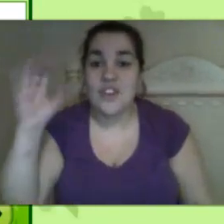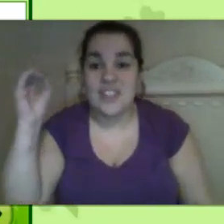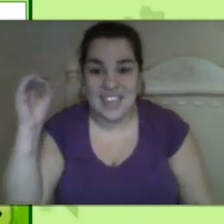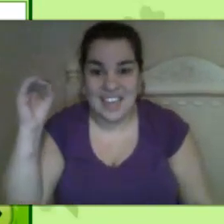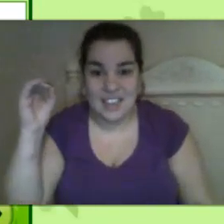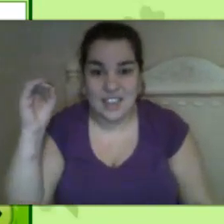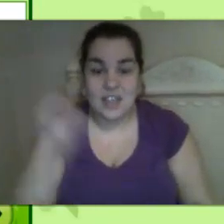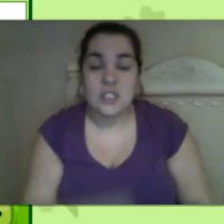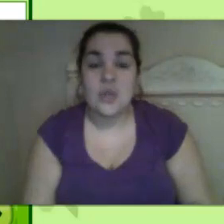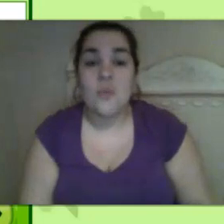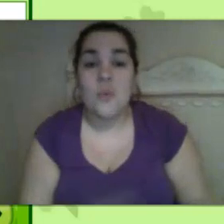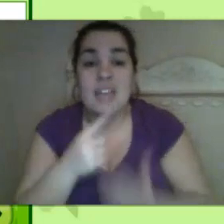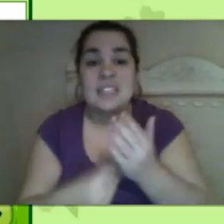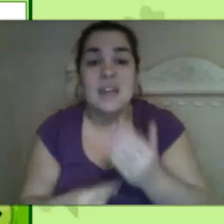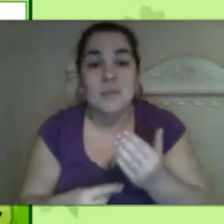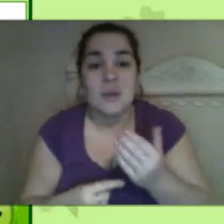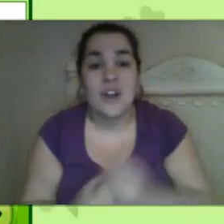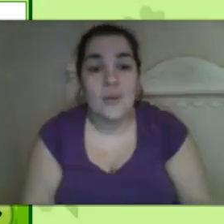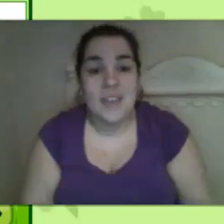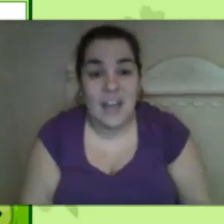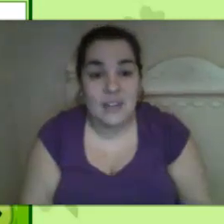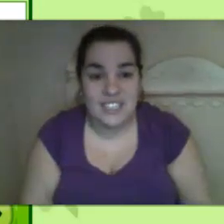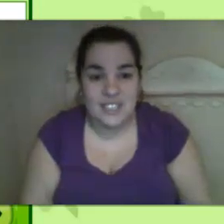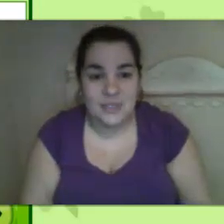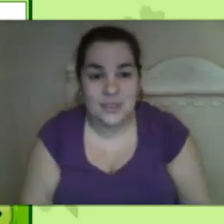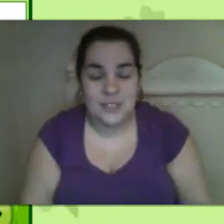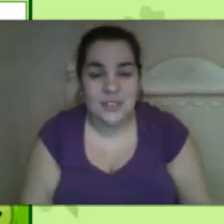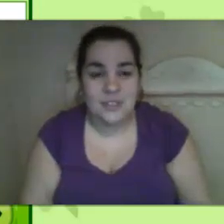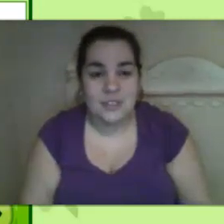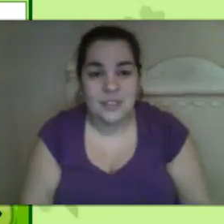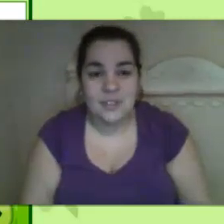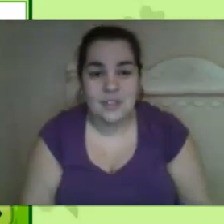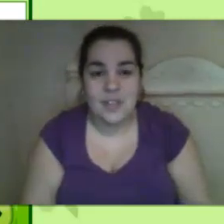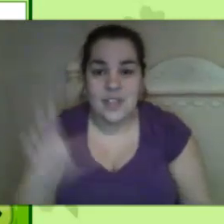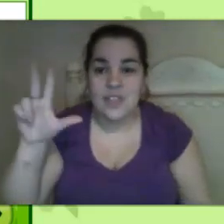The 30th. So what number are we counting to?